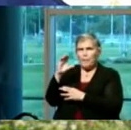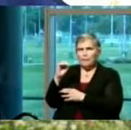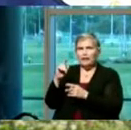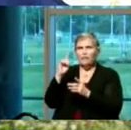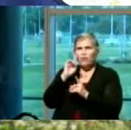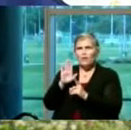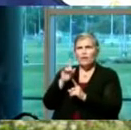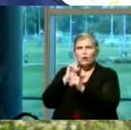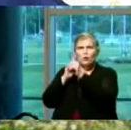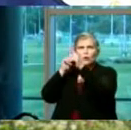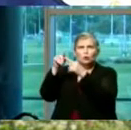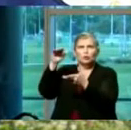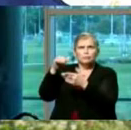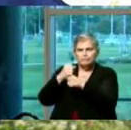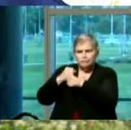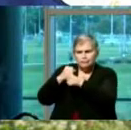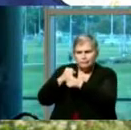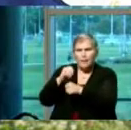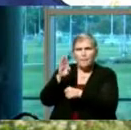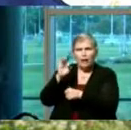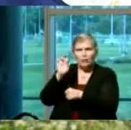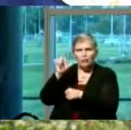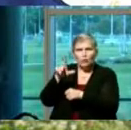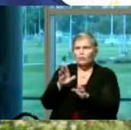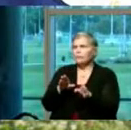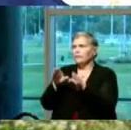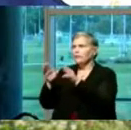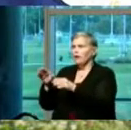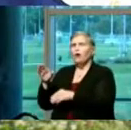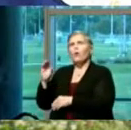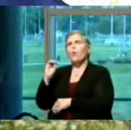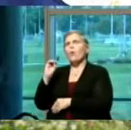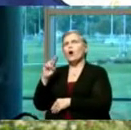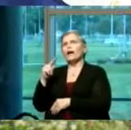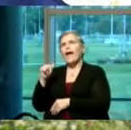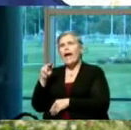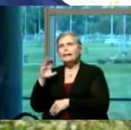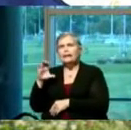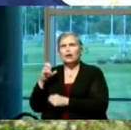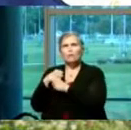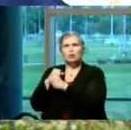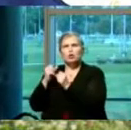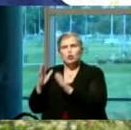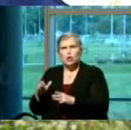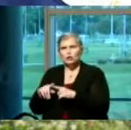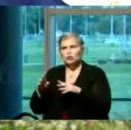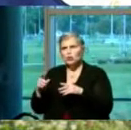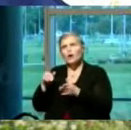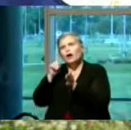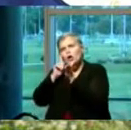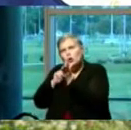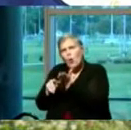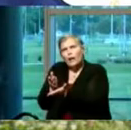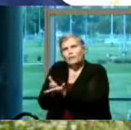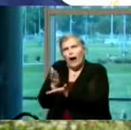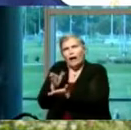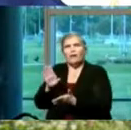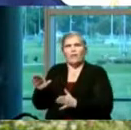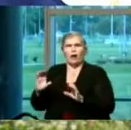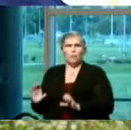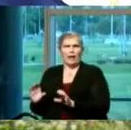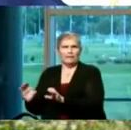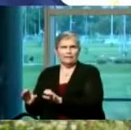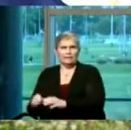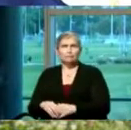biofuel, or help organic producers quantify the climate result of their organic practices.